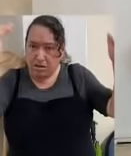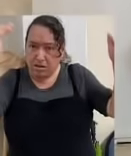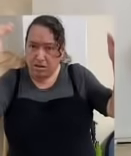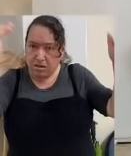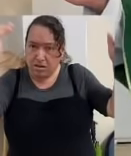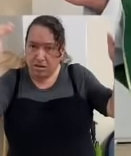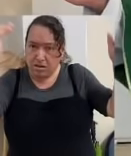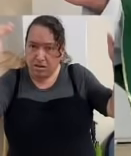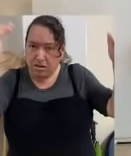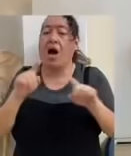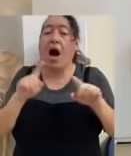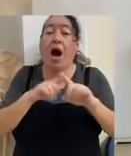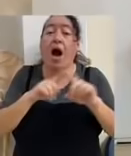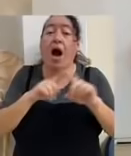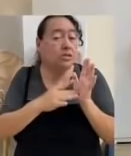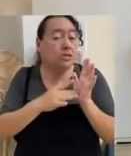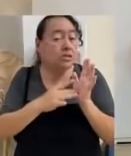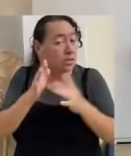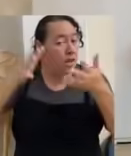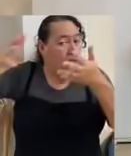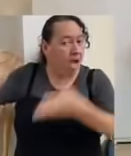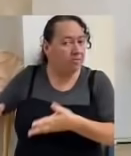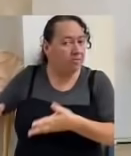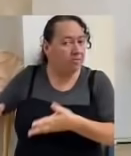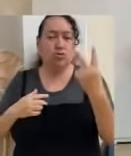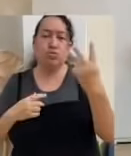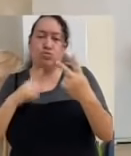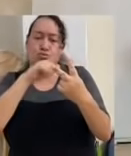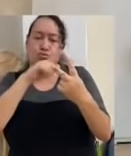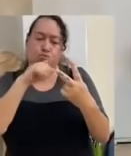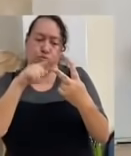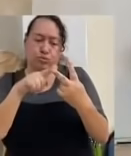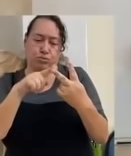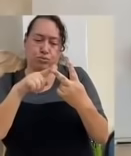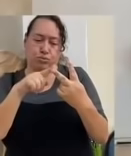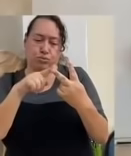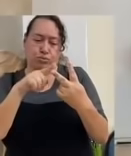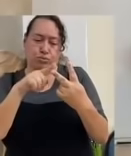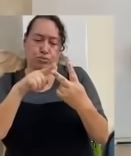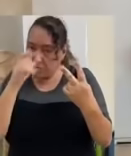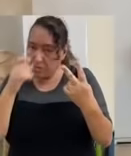leaves out the two main commandments, because he wants